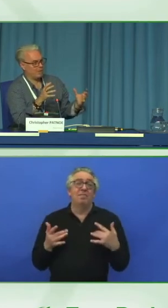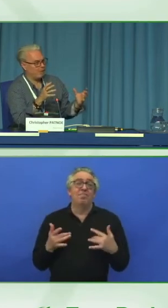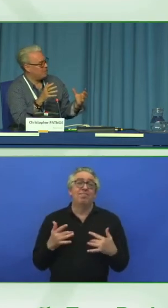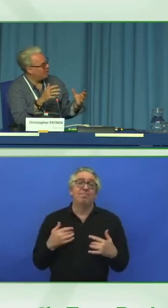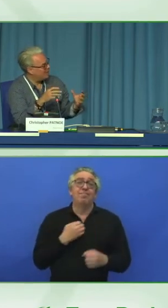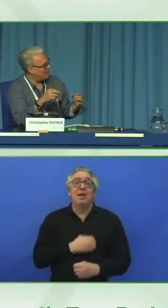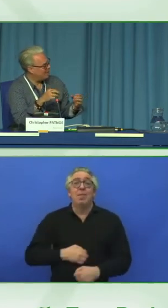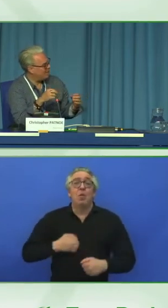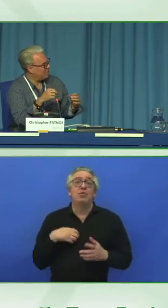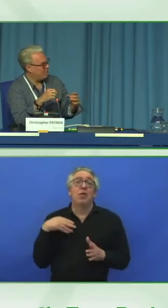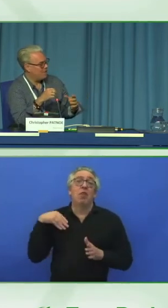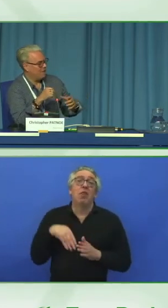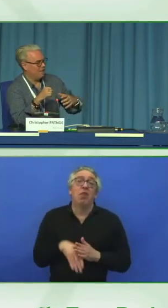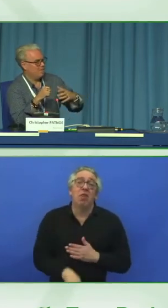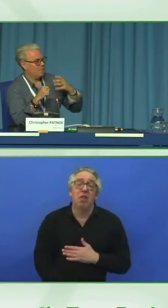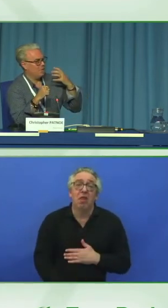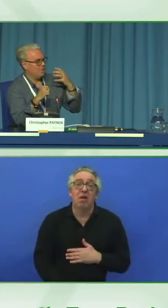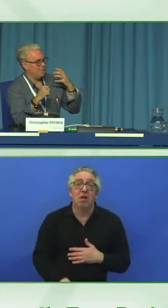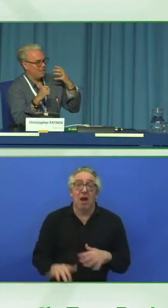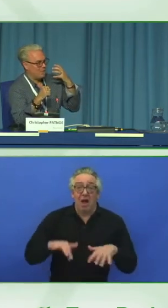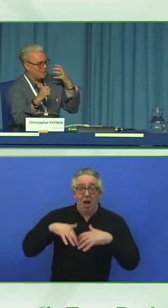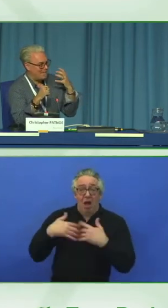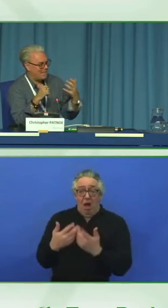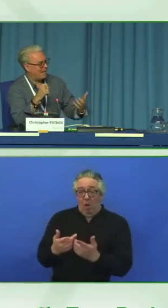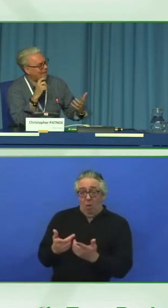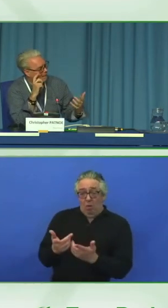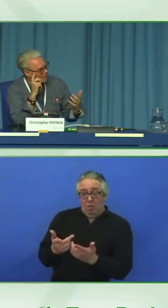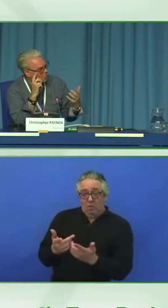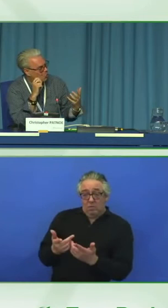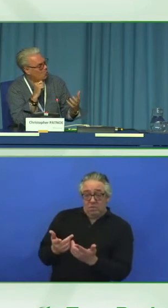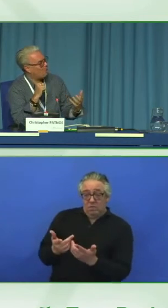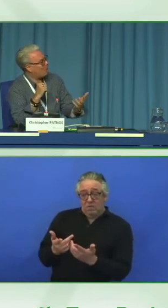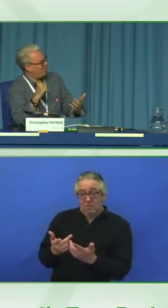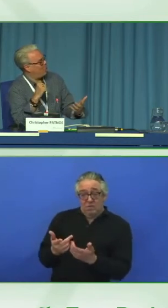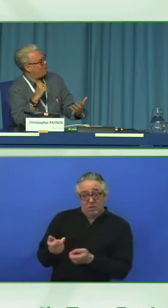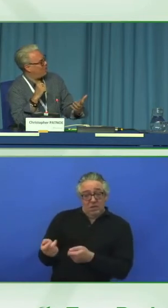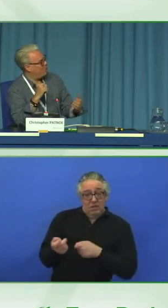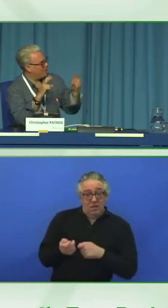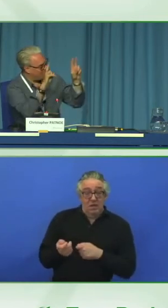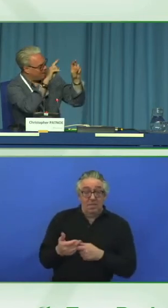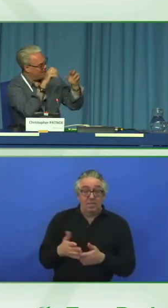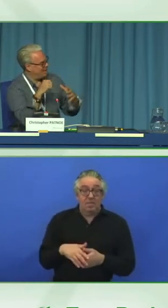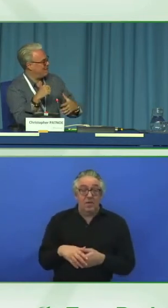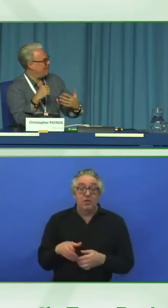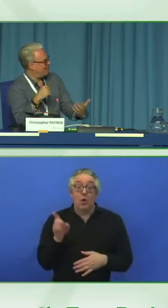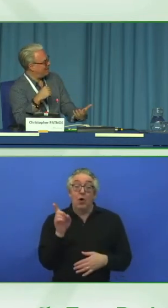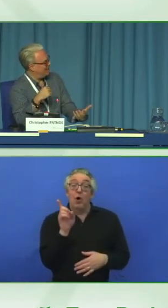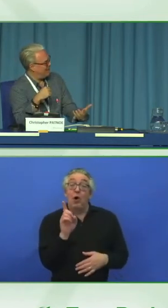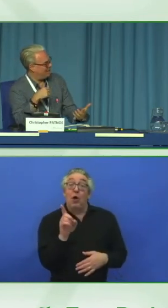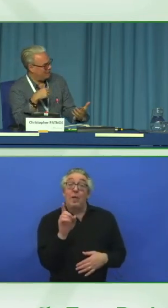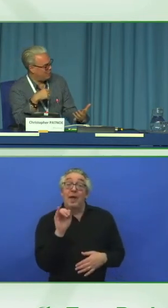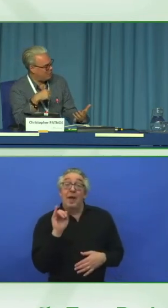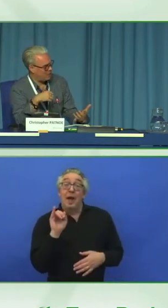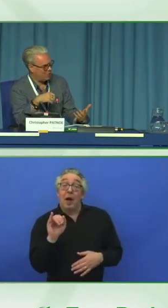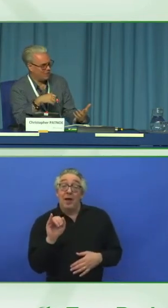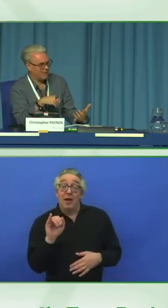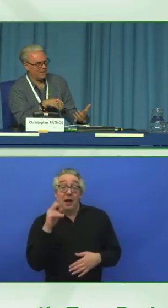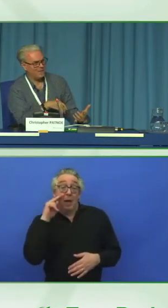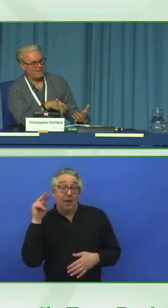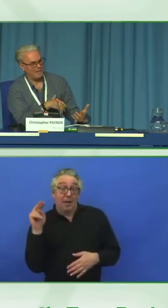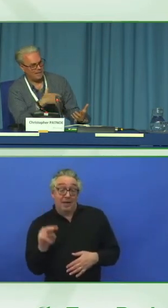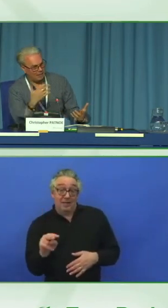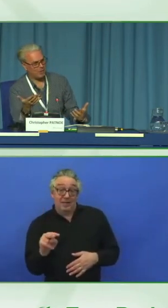you would try to accomplish these things. So even through a DEI lens, who to partner with, who counts as disabled, I guess is an interesting